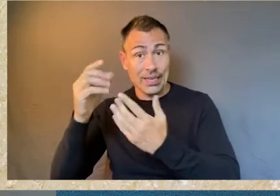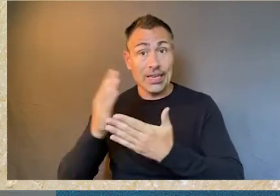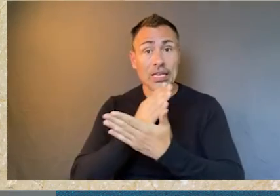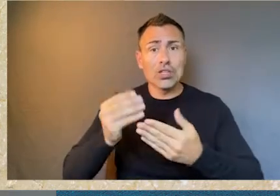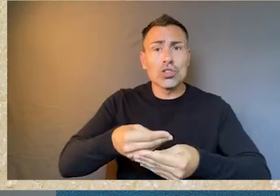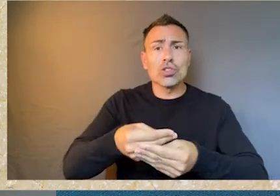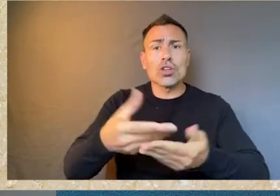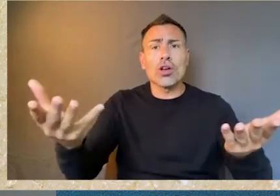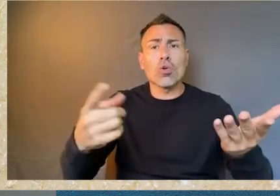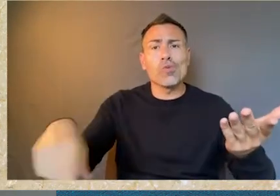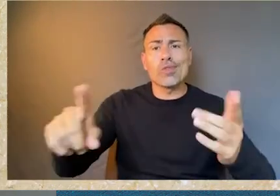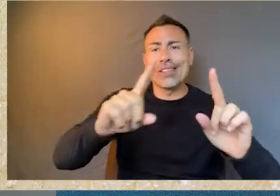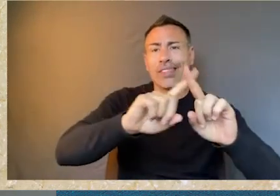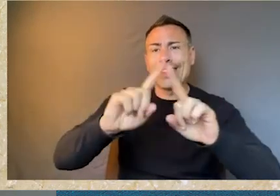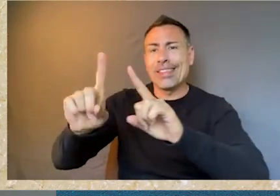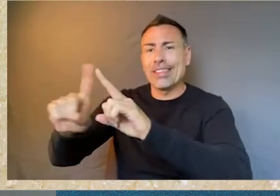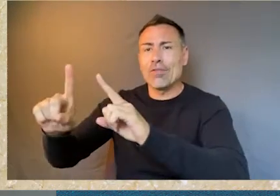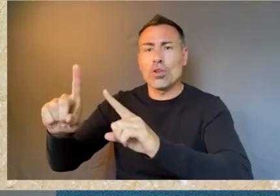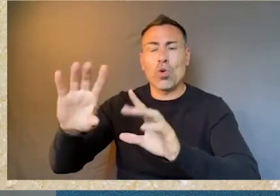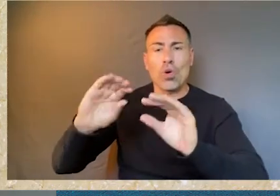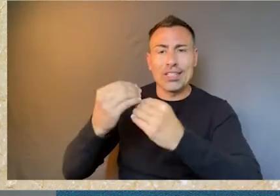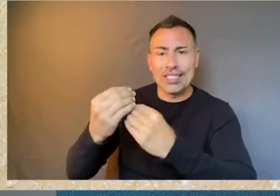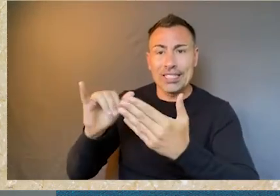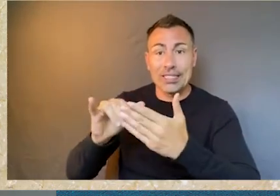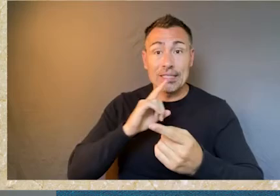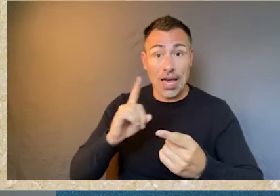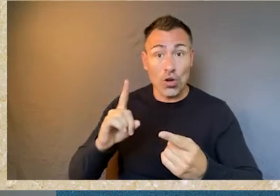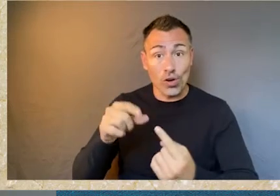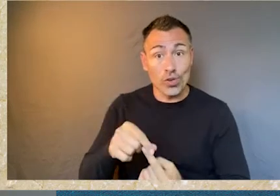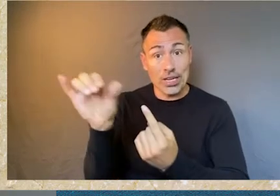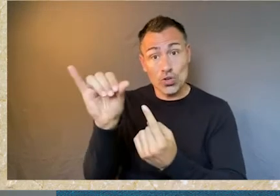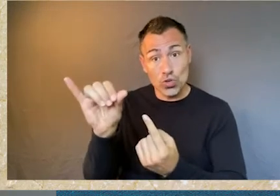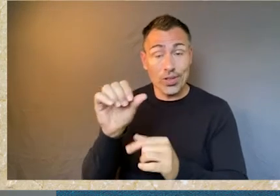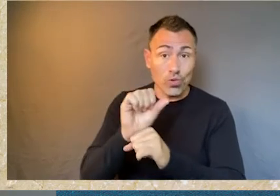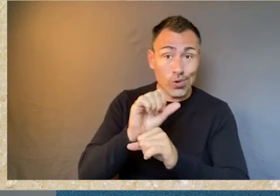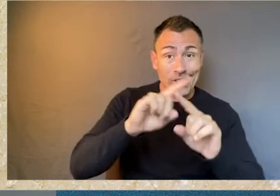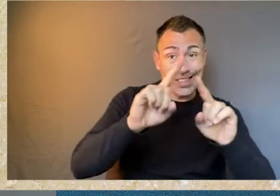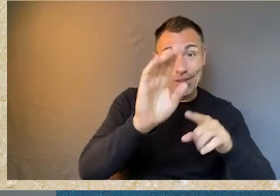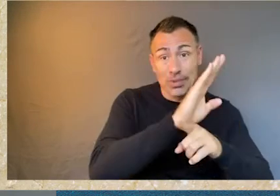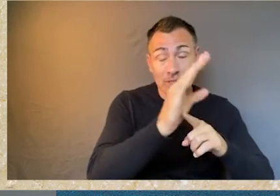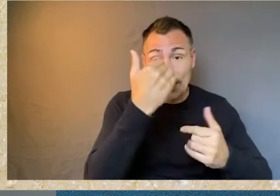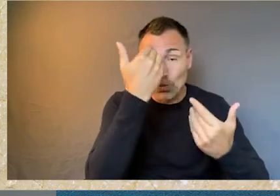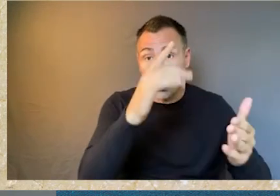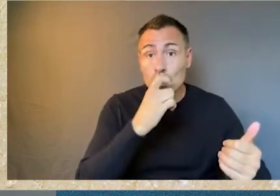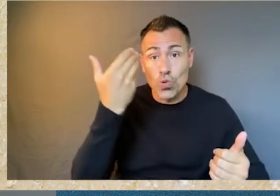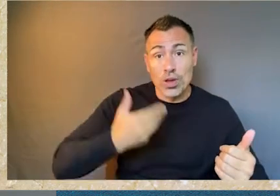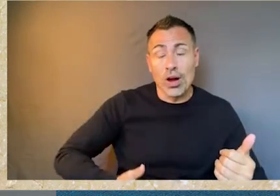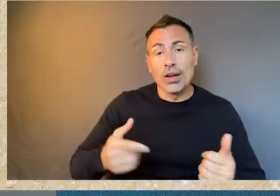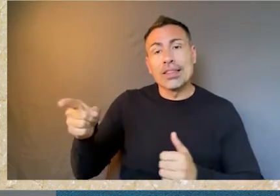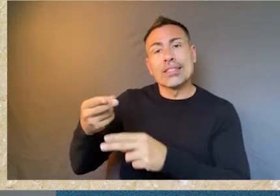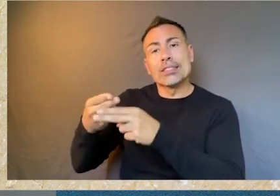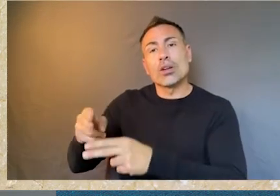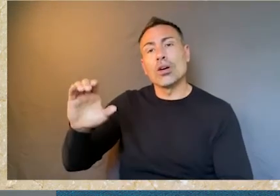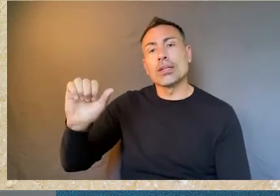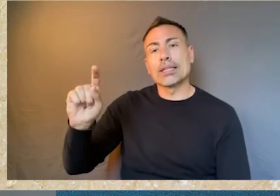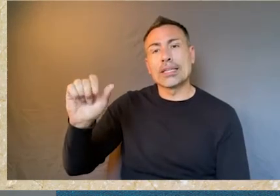unique organization of Catalyst Miami that works with these organizations that might not know who we are or what we do.